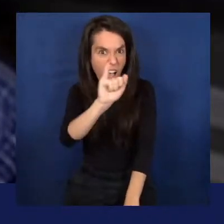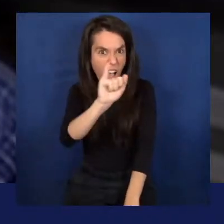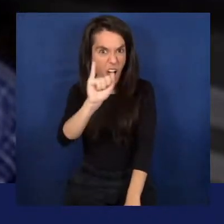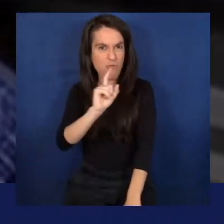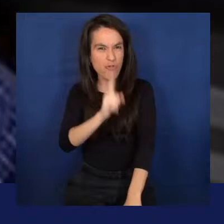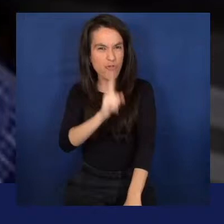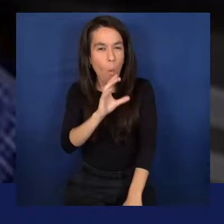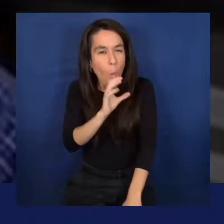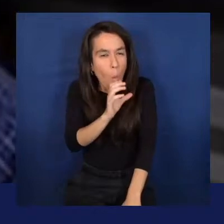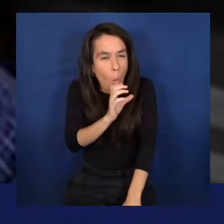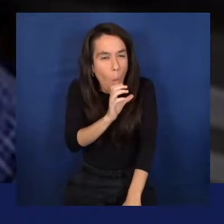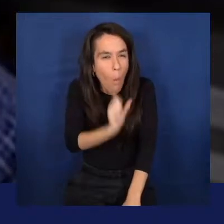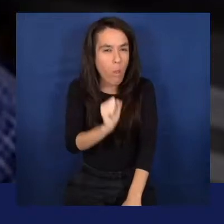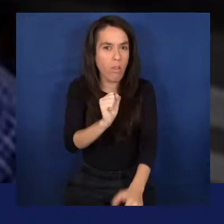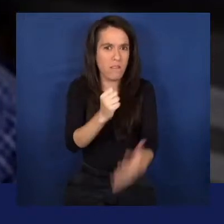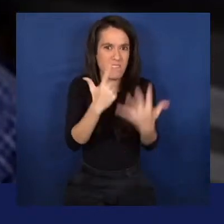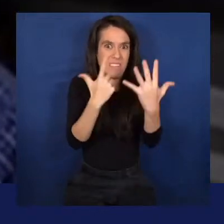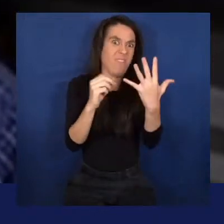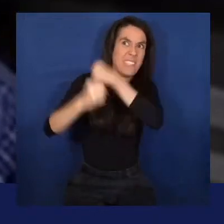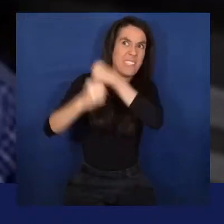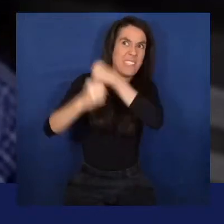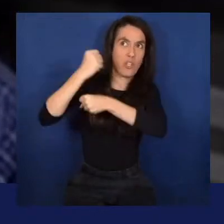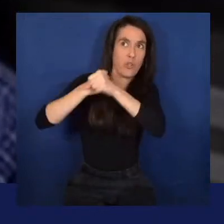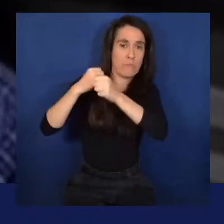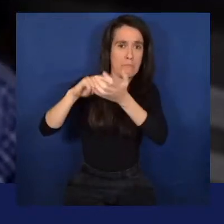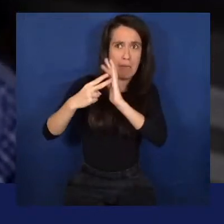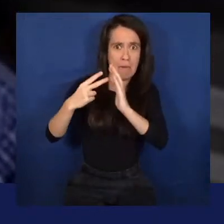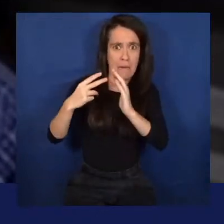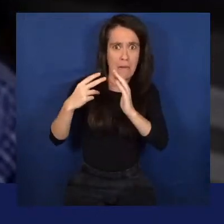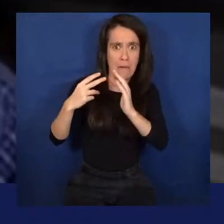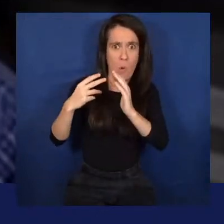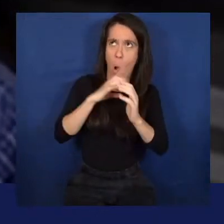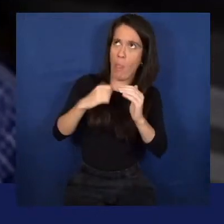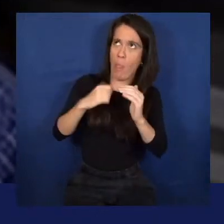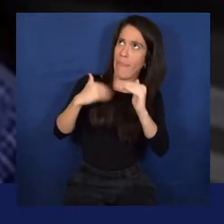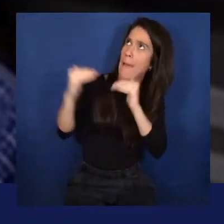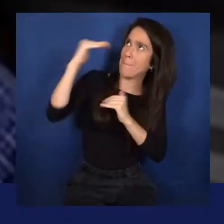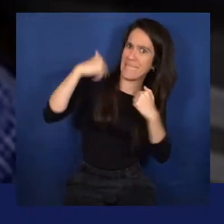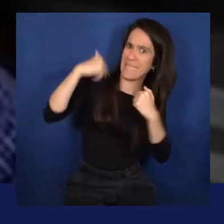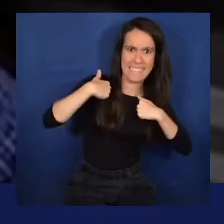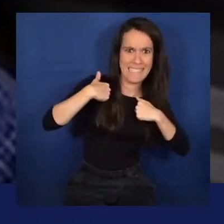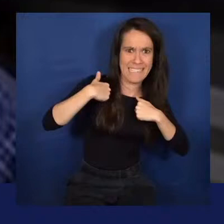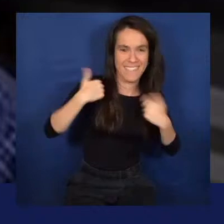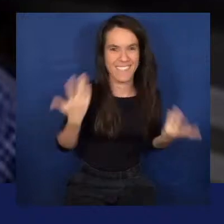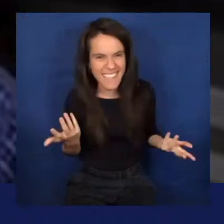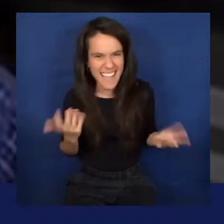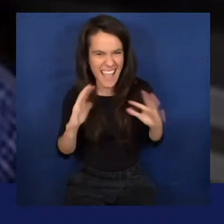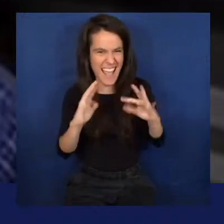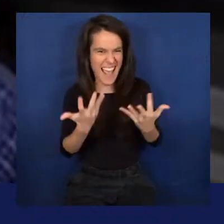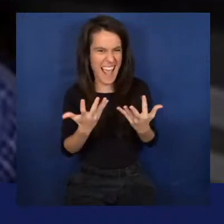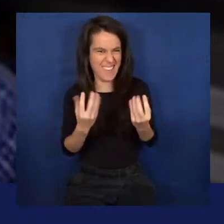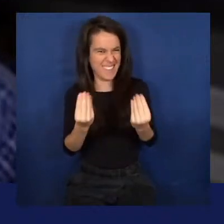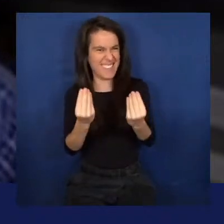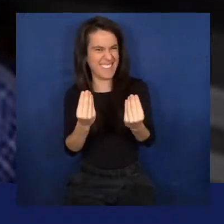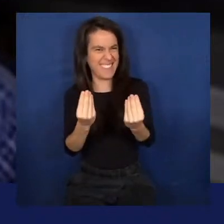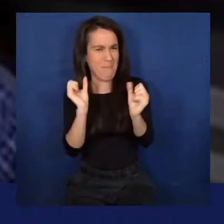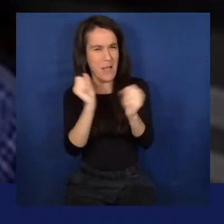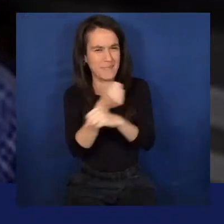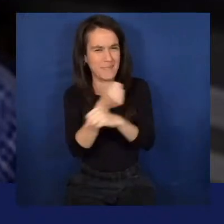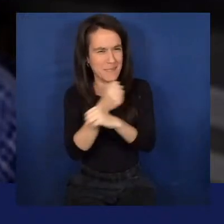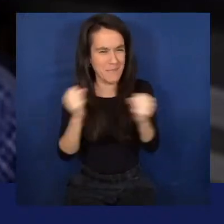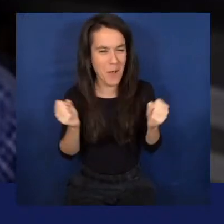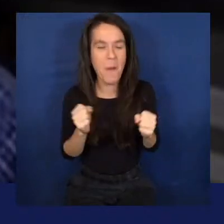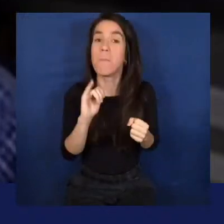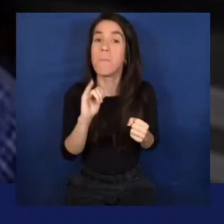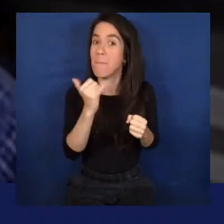It's true. And me too. I mean, I know I look older, but I'm not that old. But, you know, the